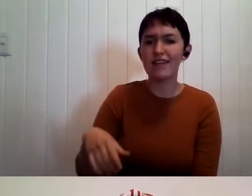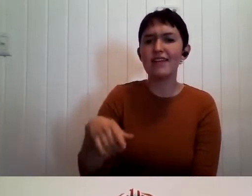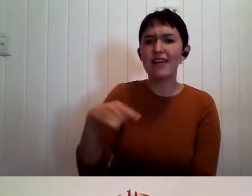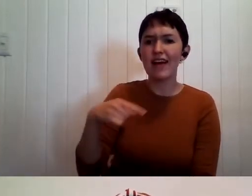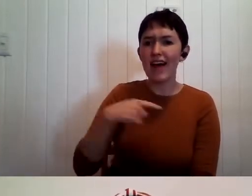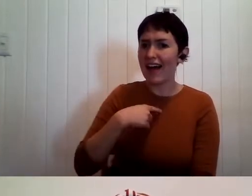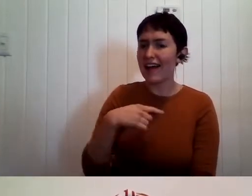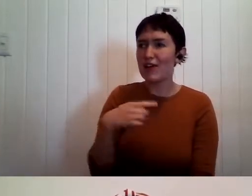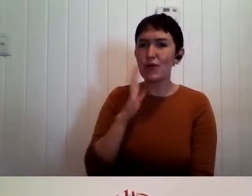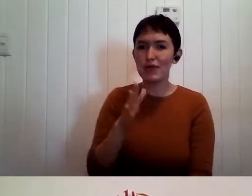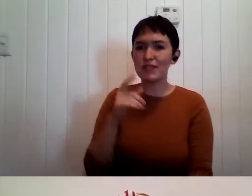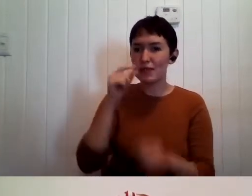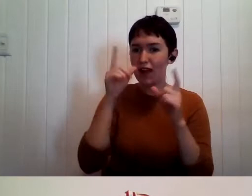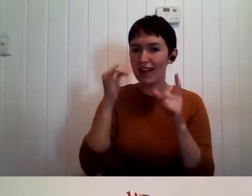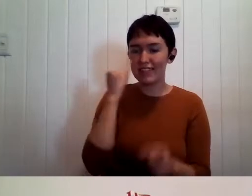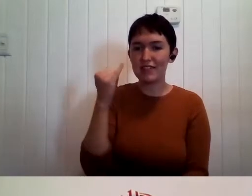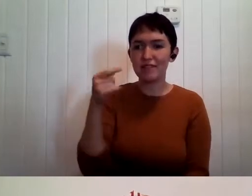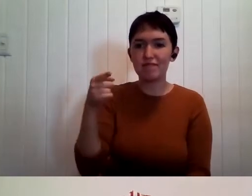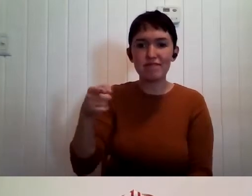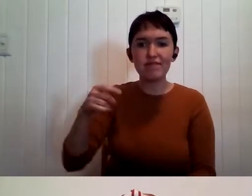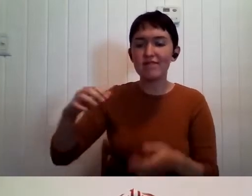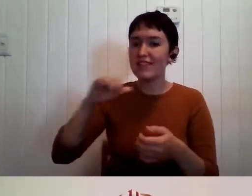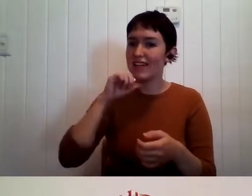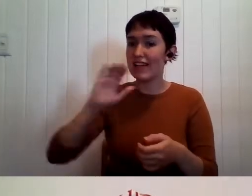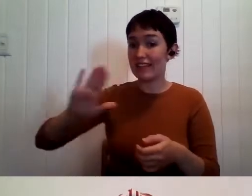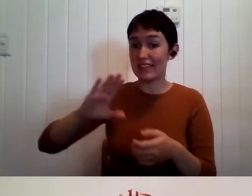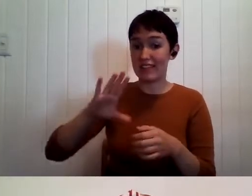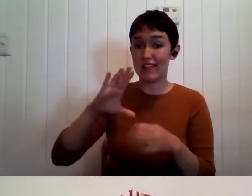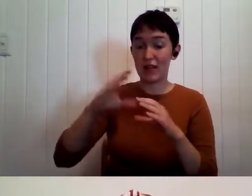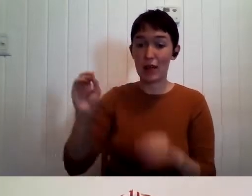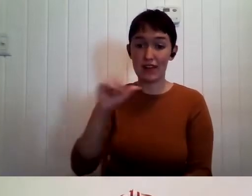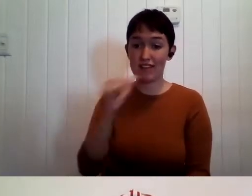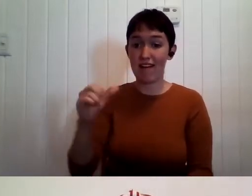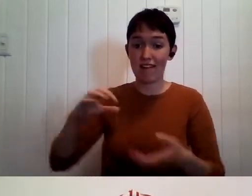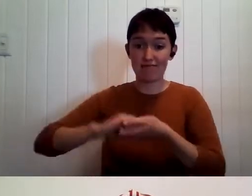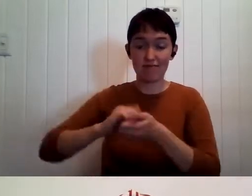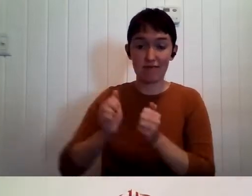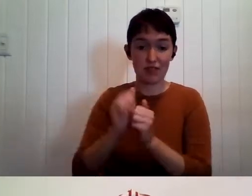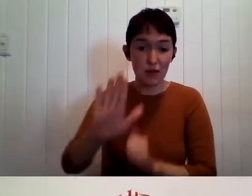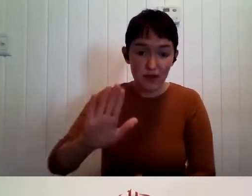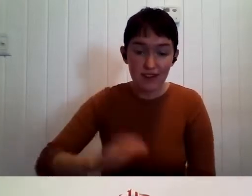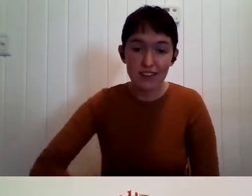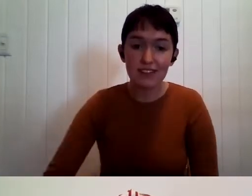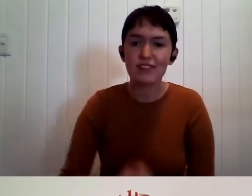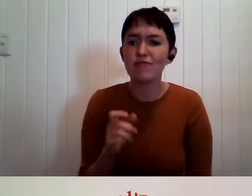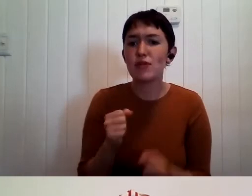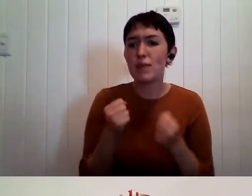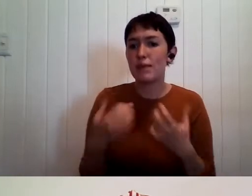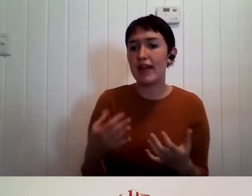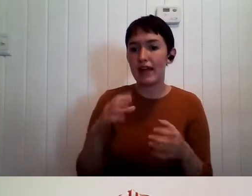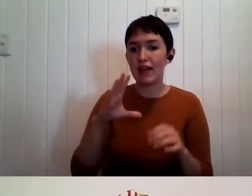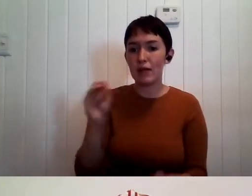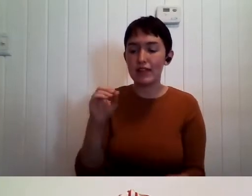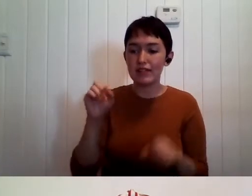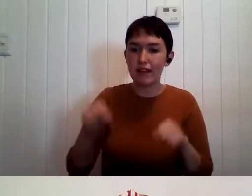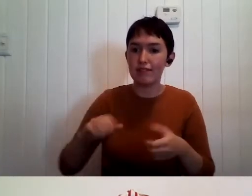reagents involved. This is like, science is very collaborative, and a lot of different biotech companies can go into one project. So one of the things that he's working